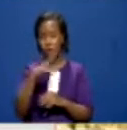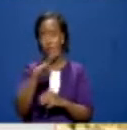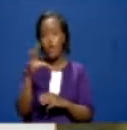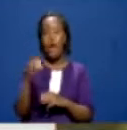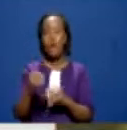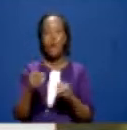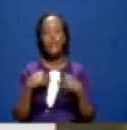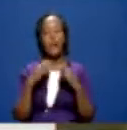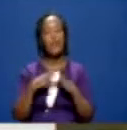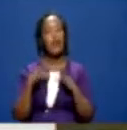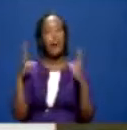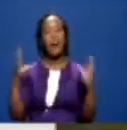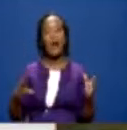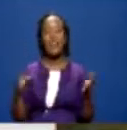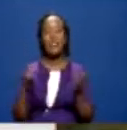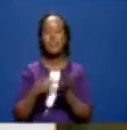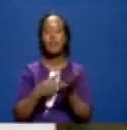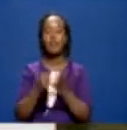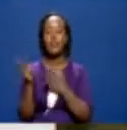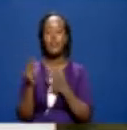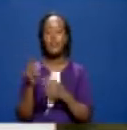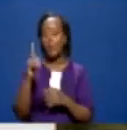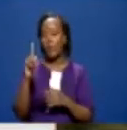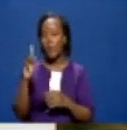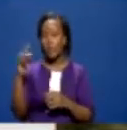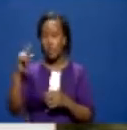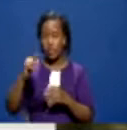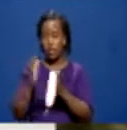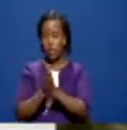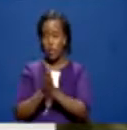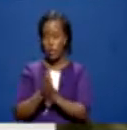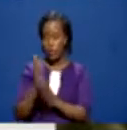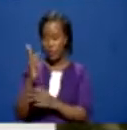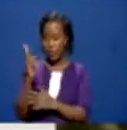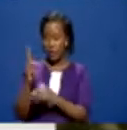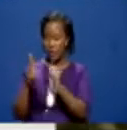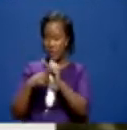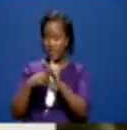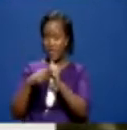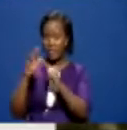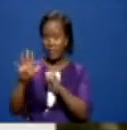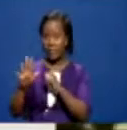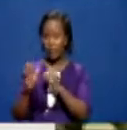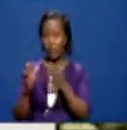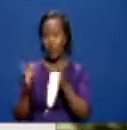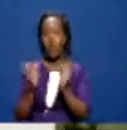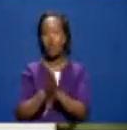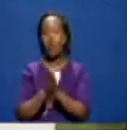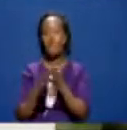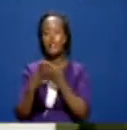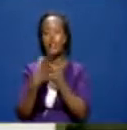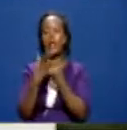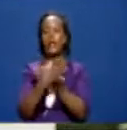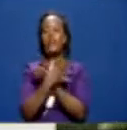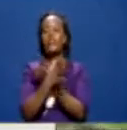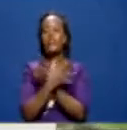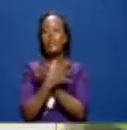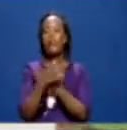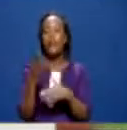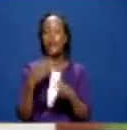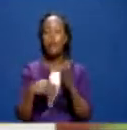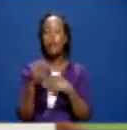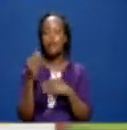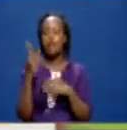price per kilo at 475 shillings compared with Germany at 410 shillings. According